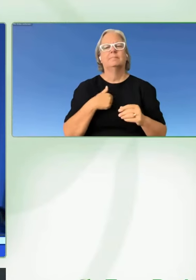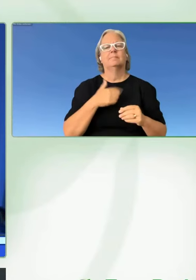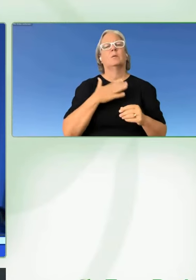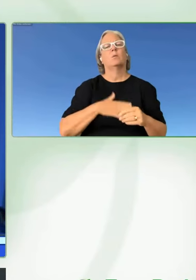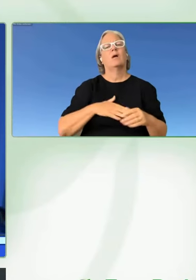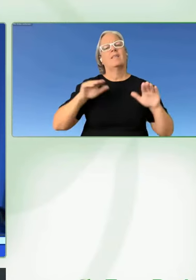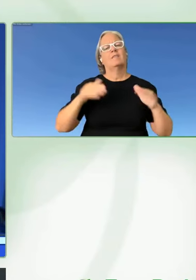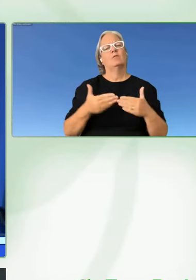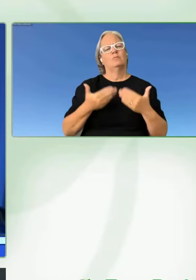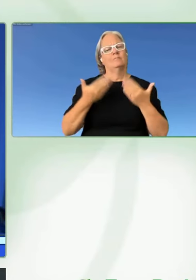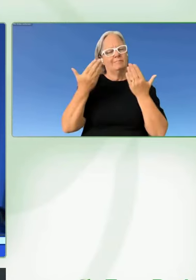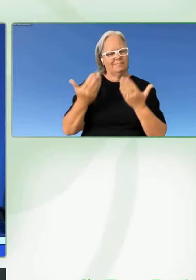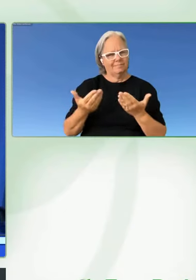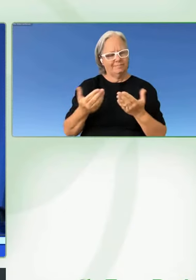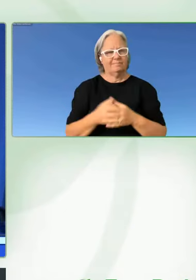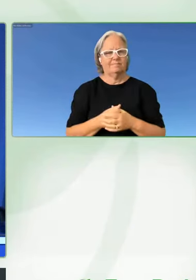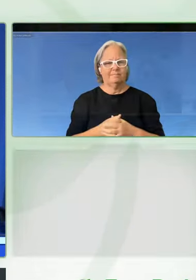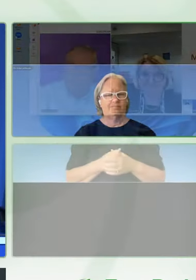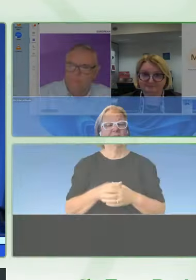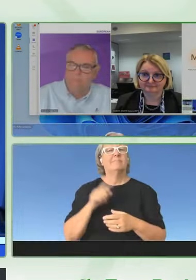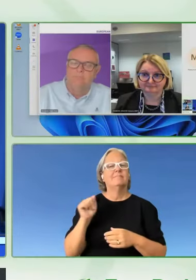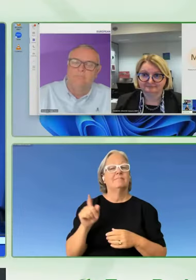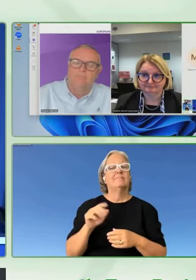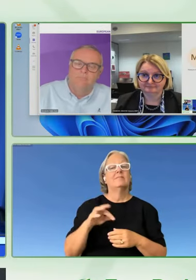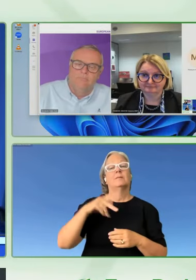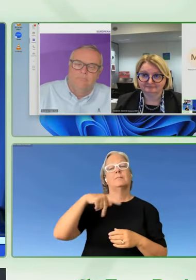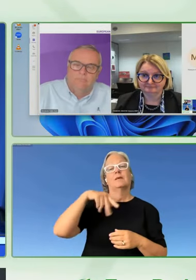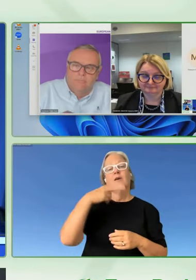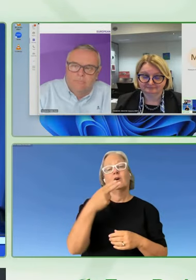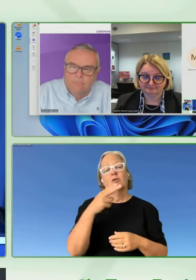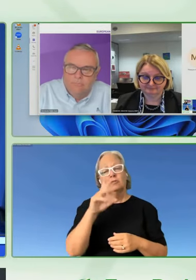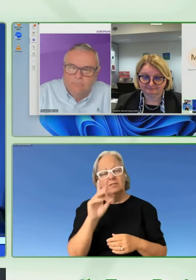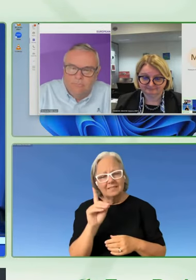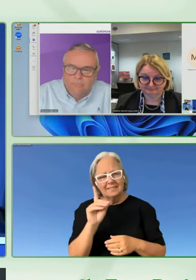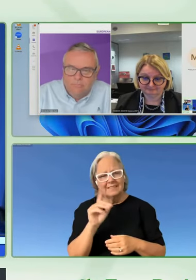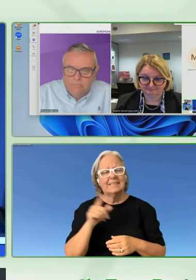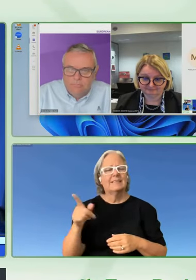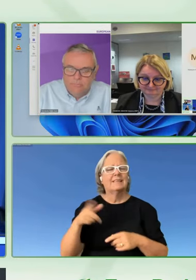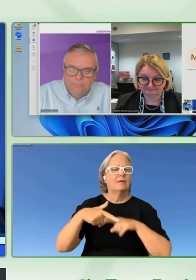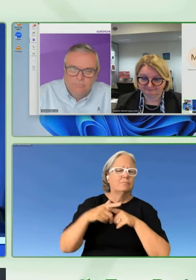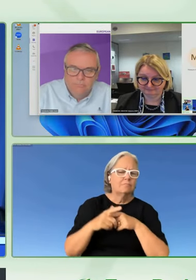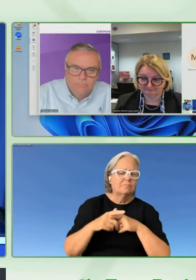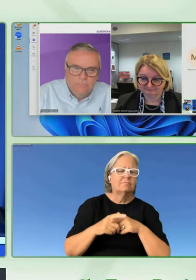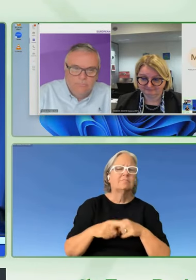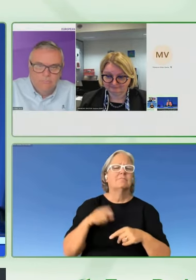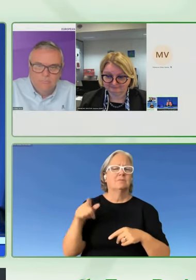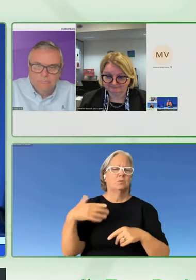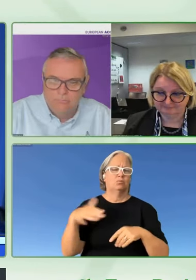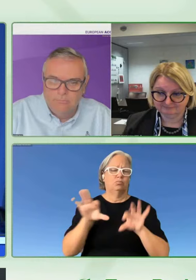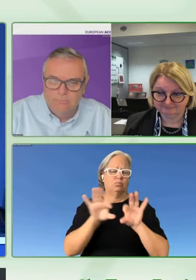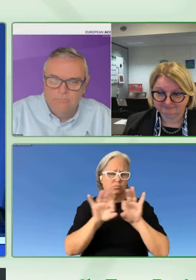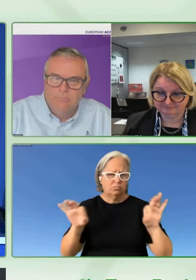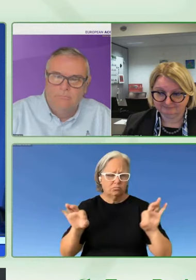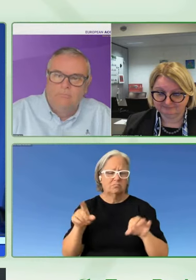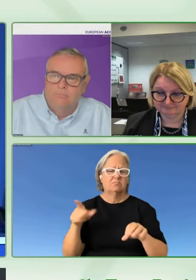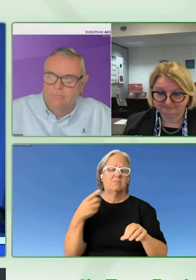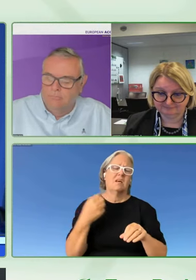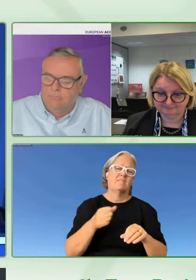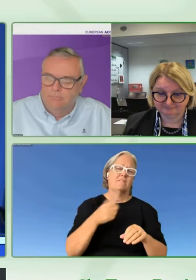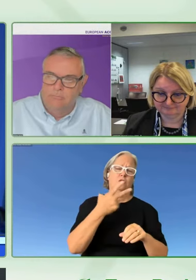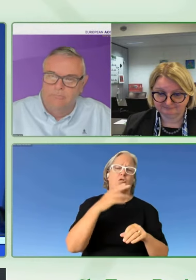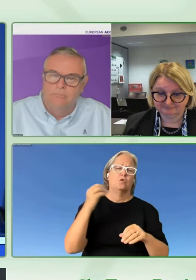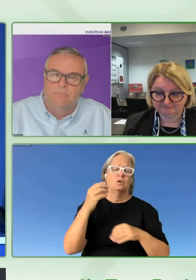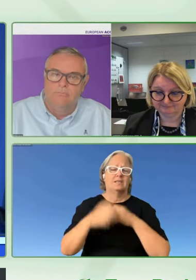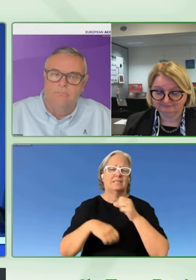Galan. He is a PhD engineer with an outstanding qualification cum laude. He has more than 30 years working in innovation and